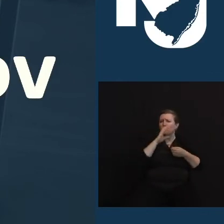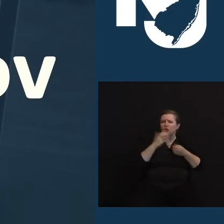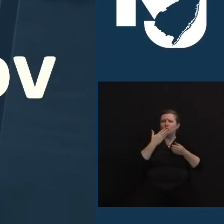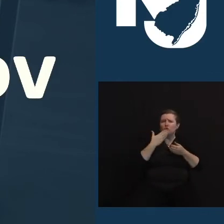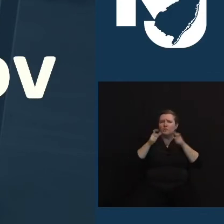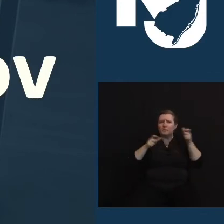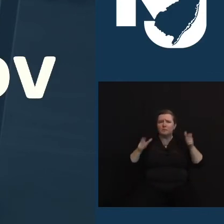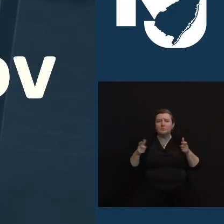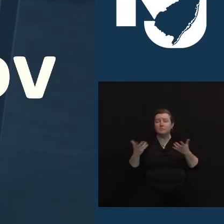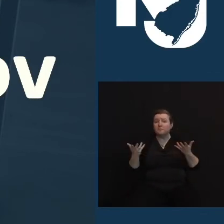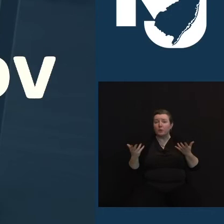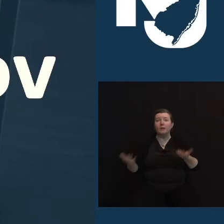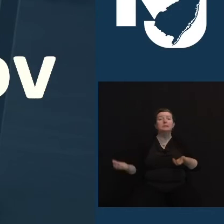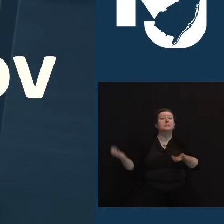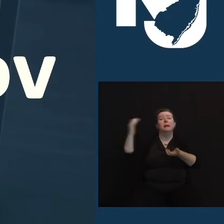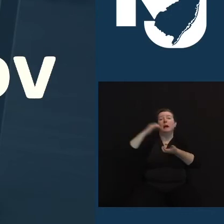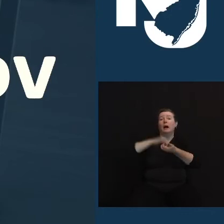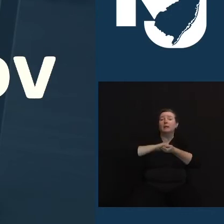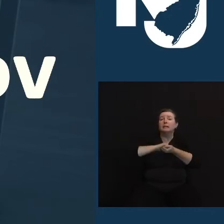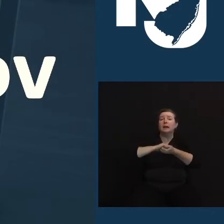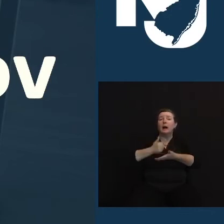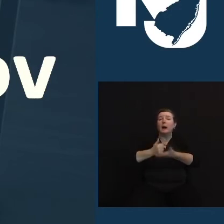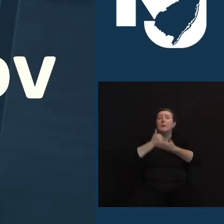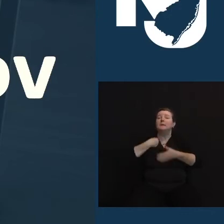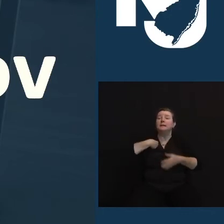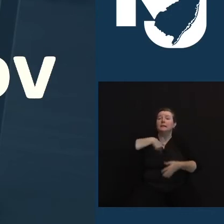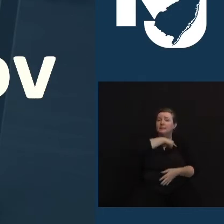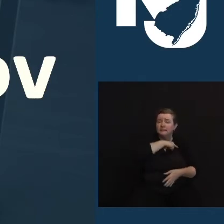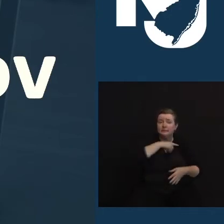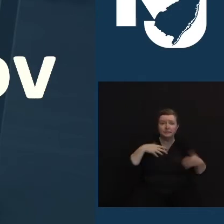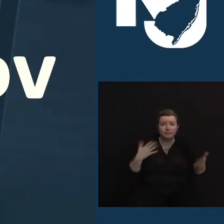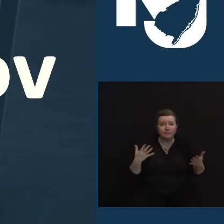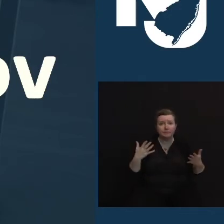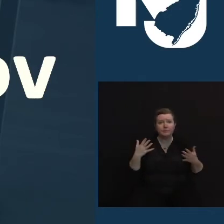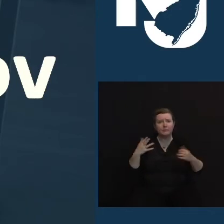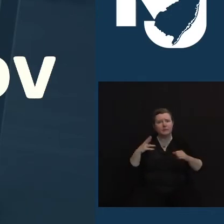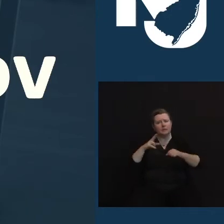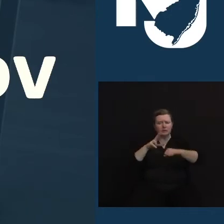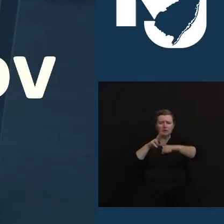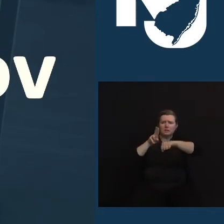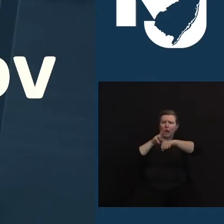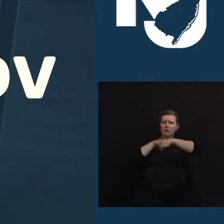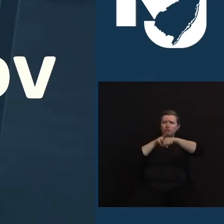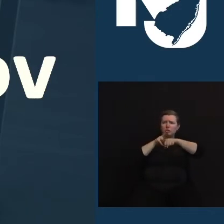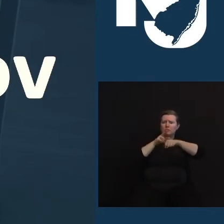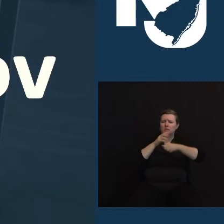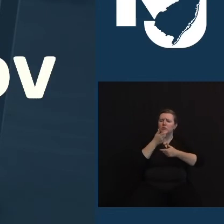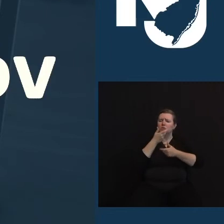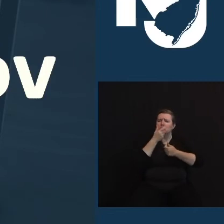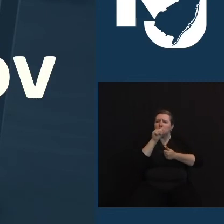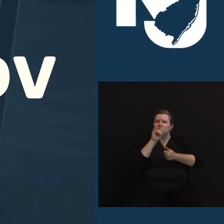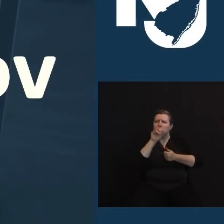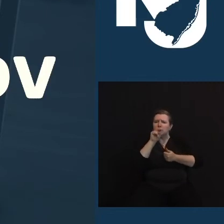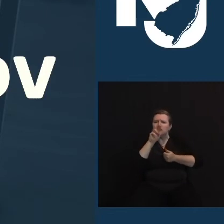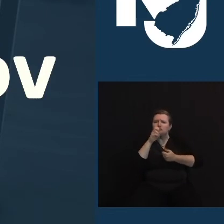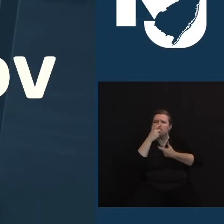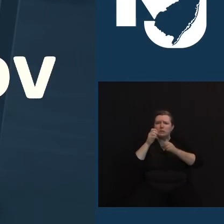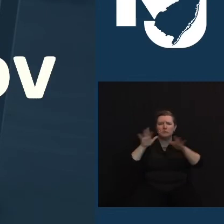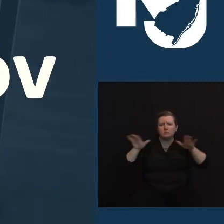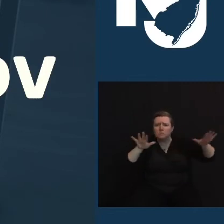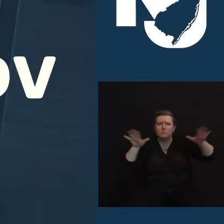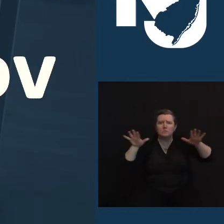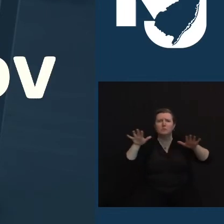alliances further and advance our cold-blooded national interests of the United States of America. Mike Pompeo will leave as